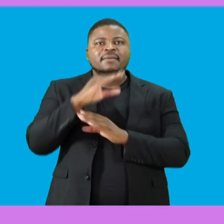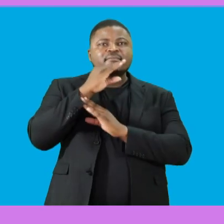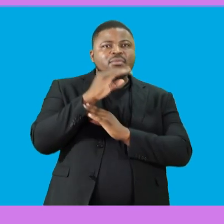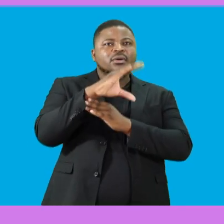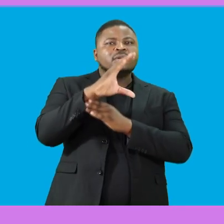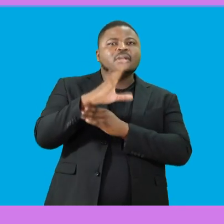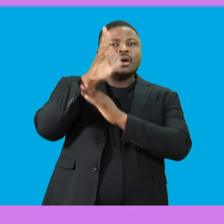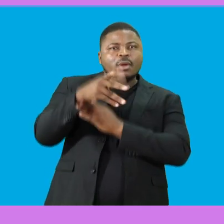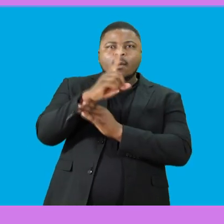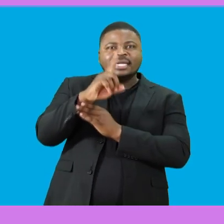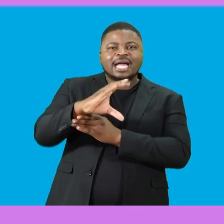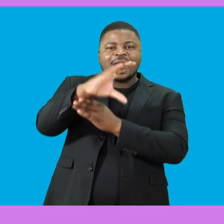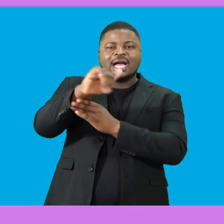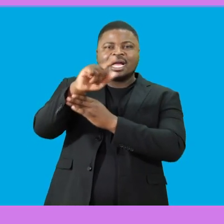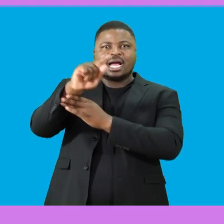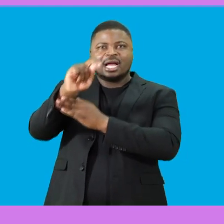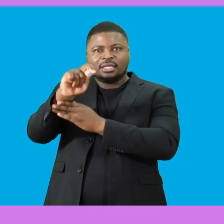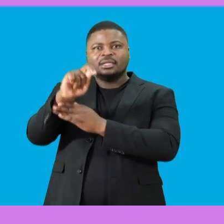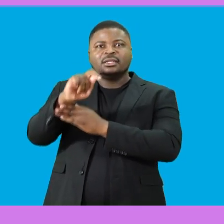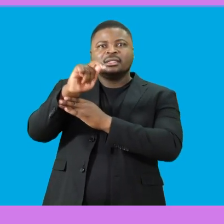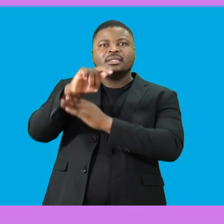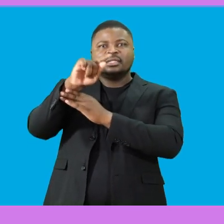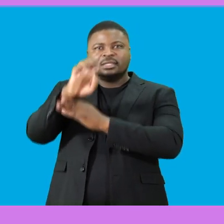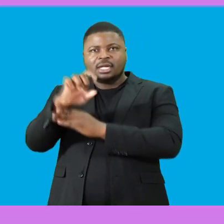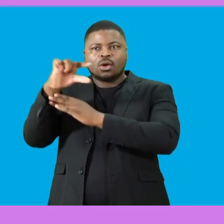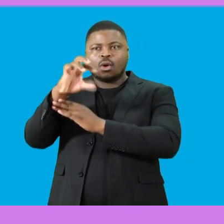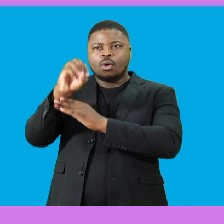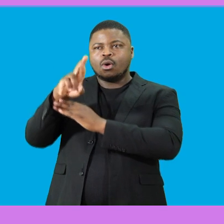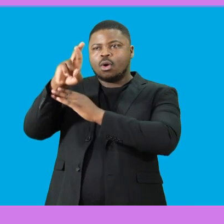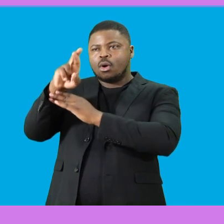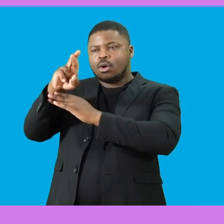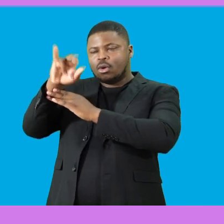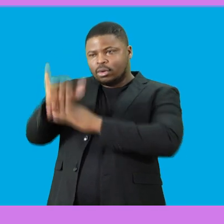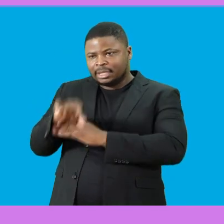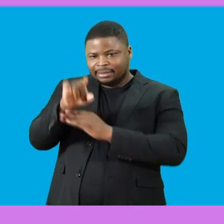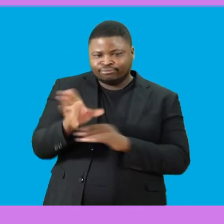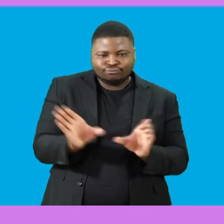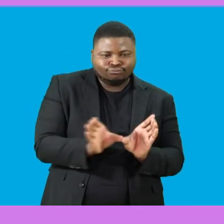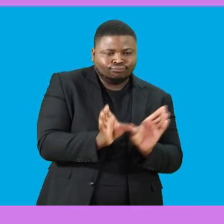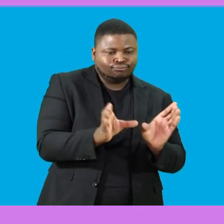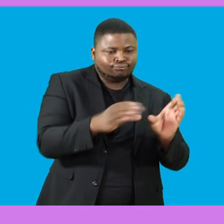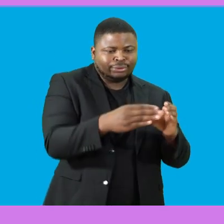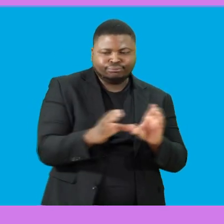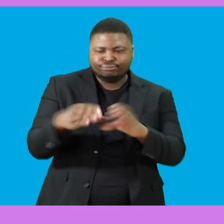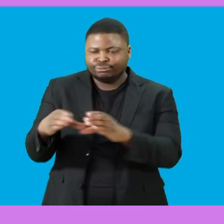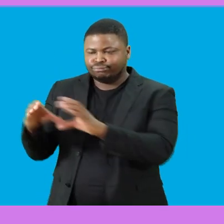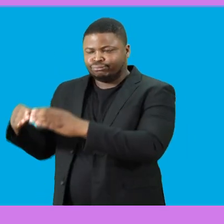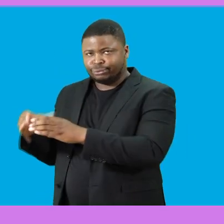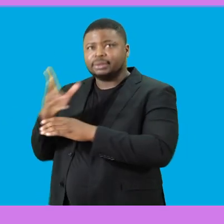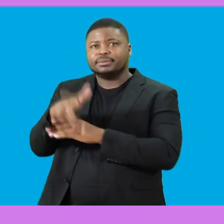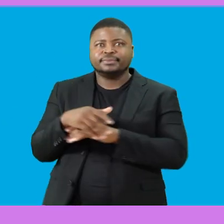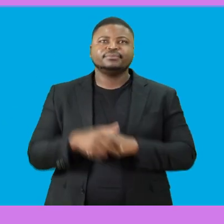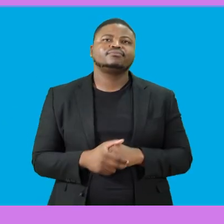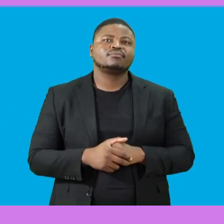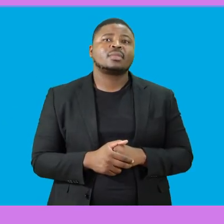data. Categorical data. Then the next question says the number of cars in a